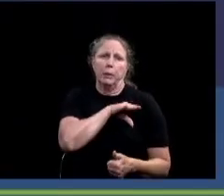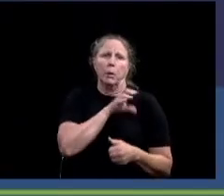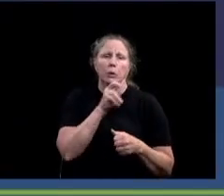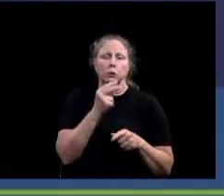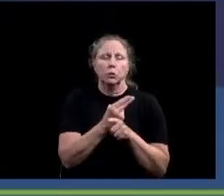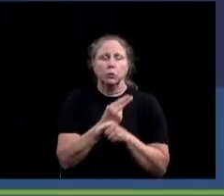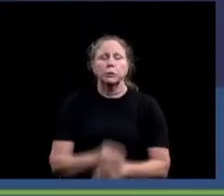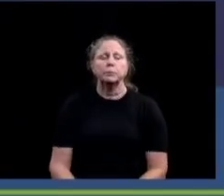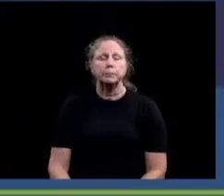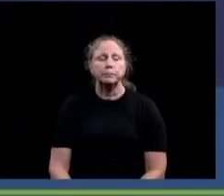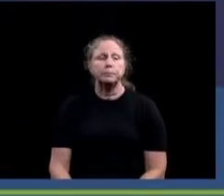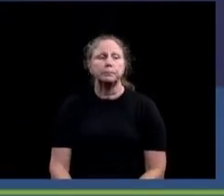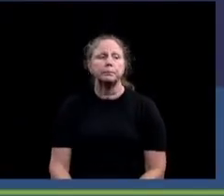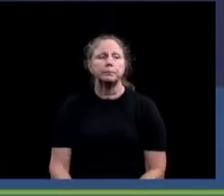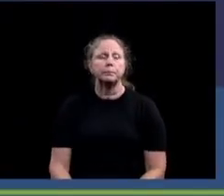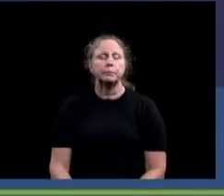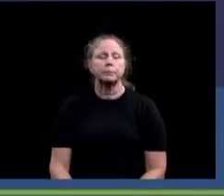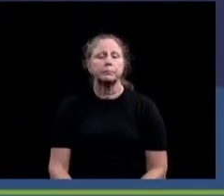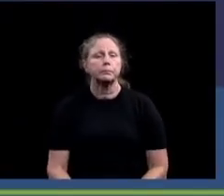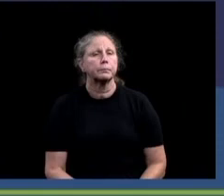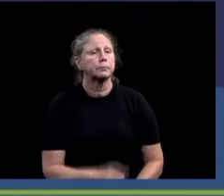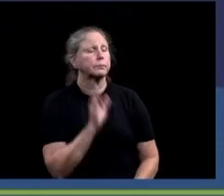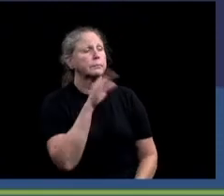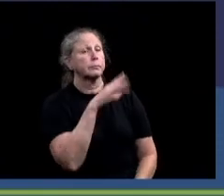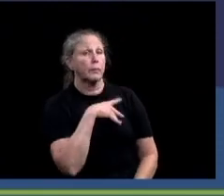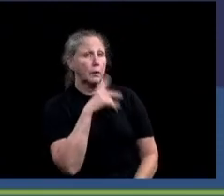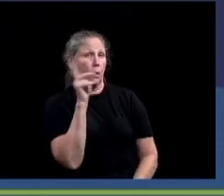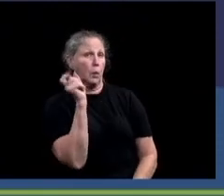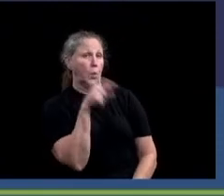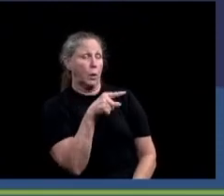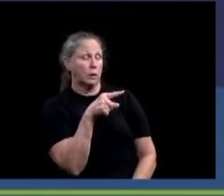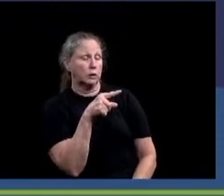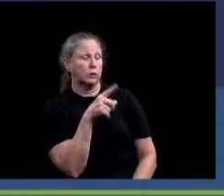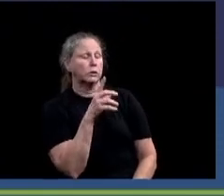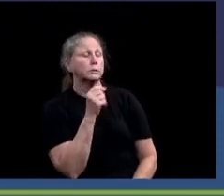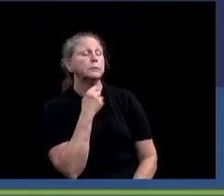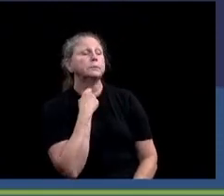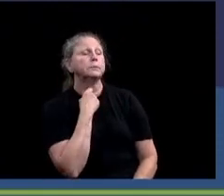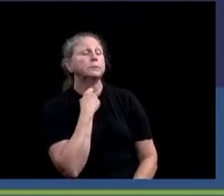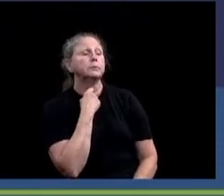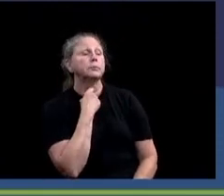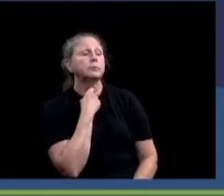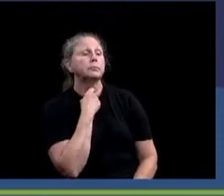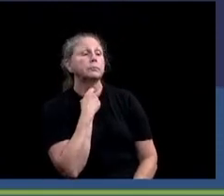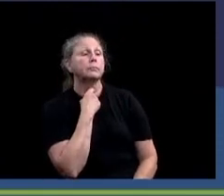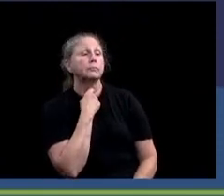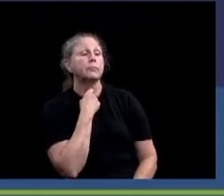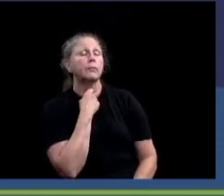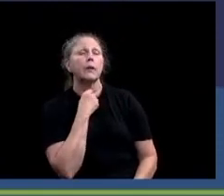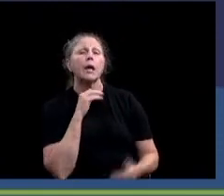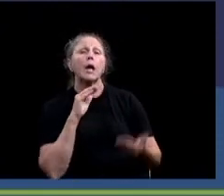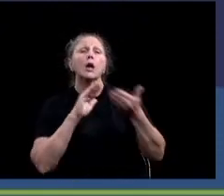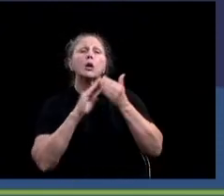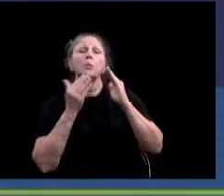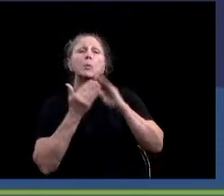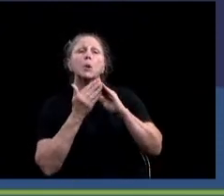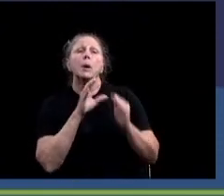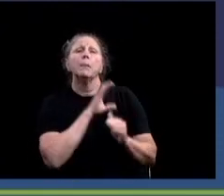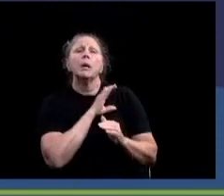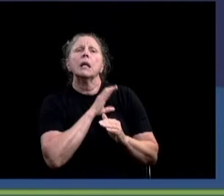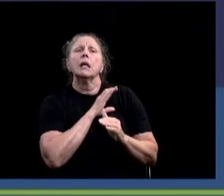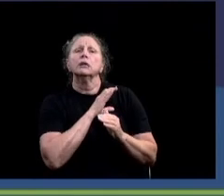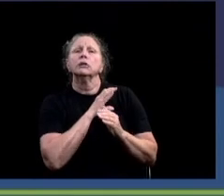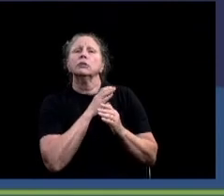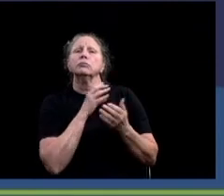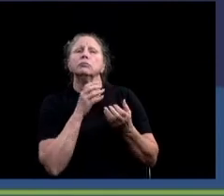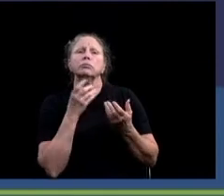Another question I had was community policing opportunities. I know one thing that I'll commend you, Chief, and your